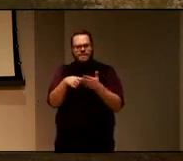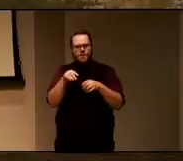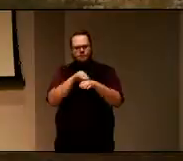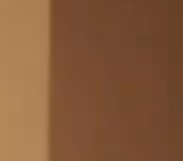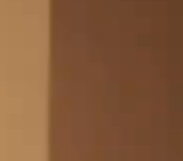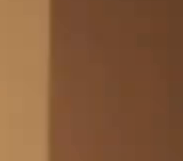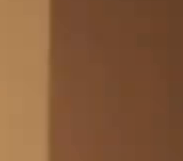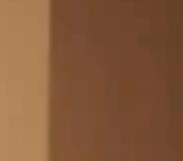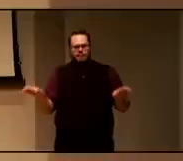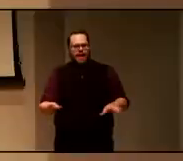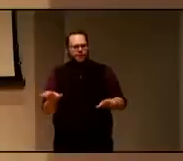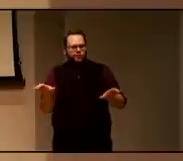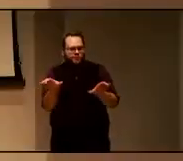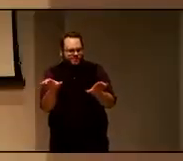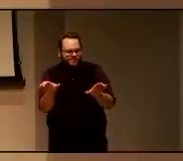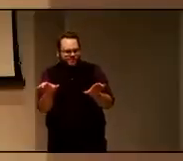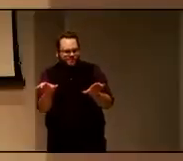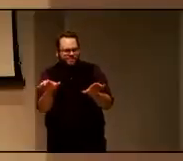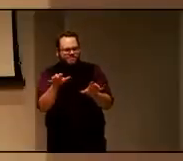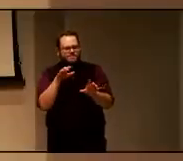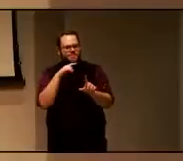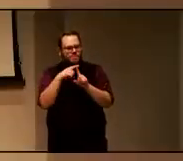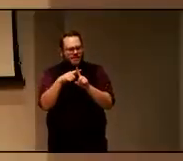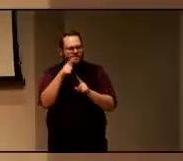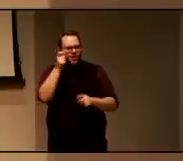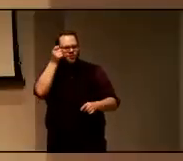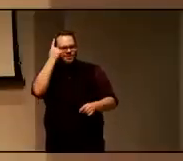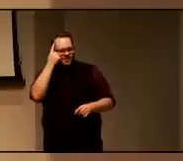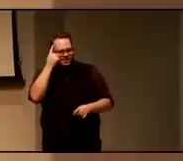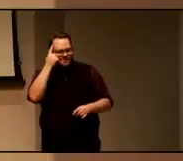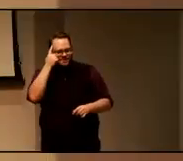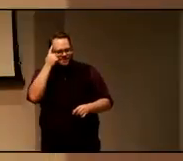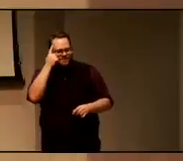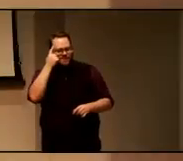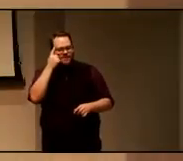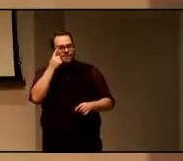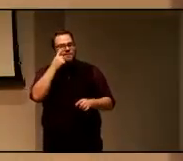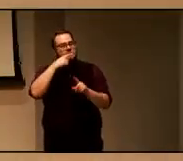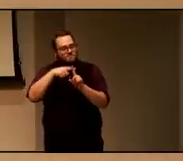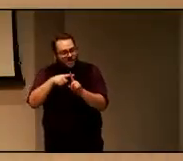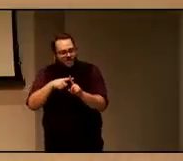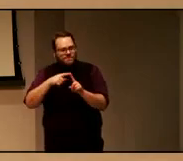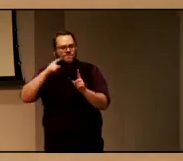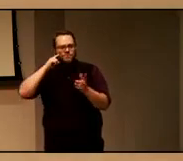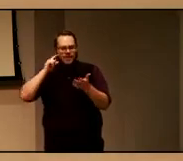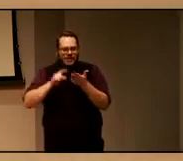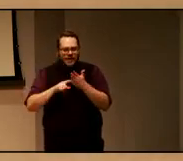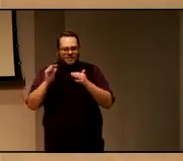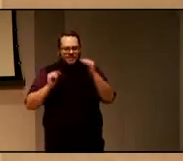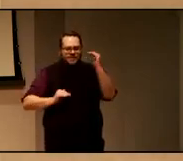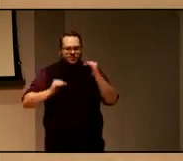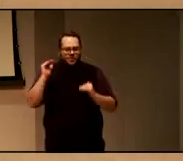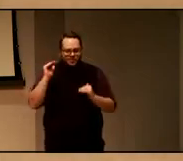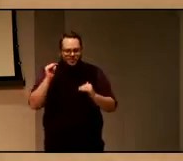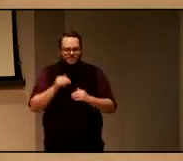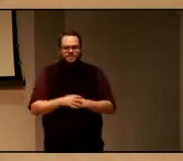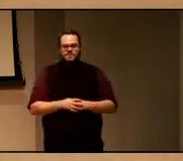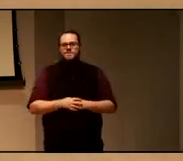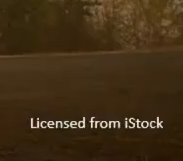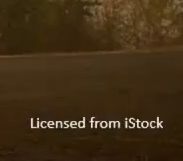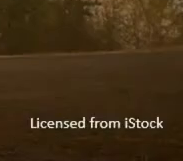action and understanding? And recognizing the injustices. Again,